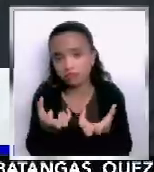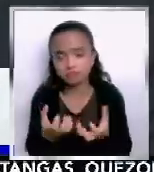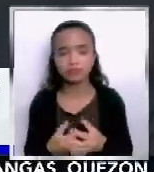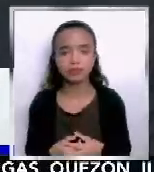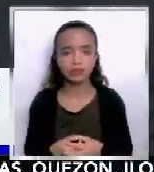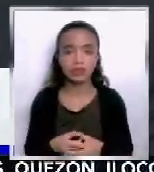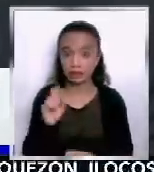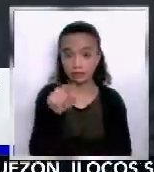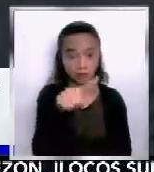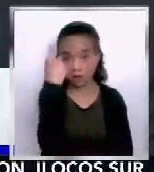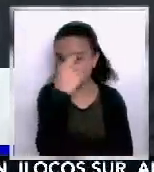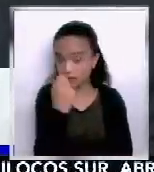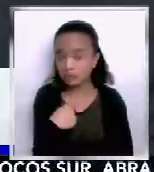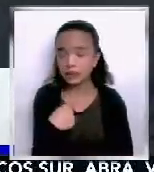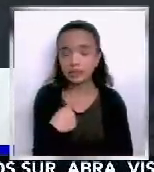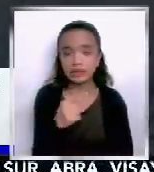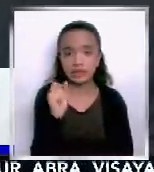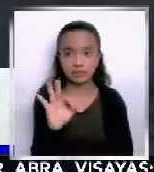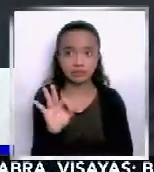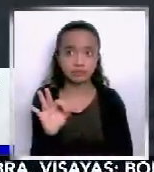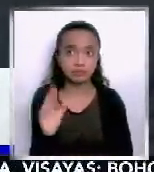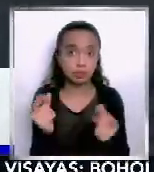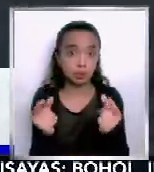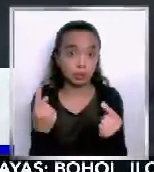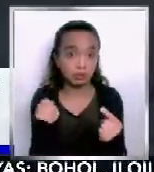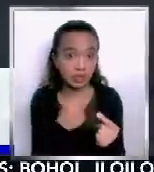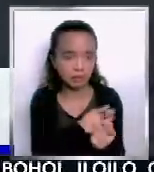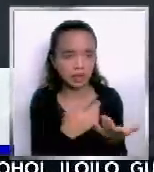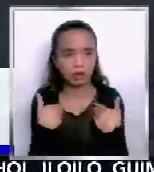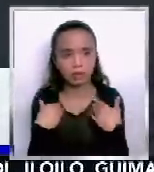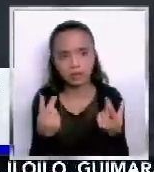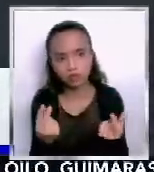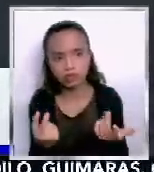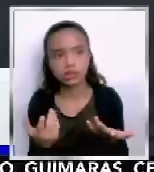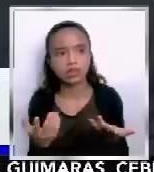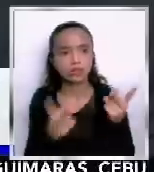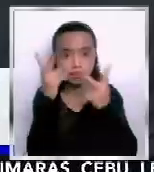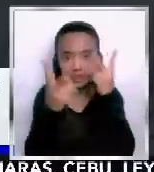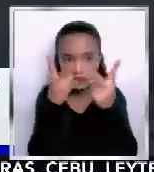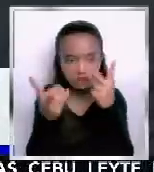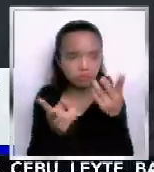ask me whether we will do something to visit the place, etc.,